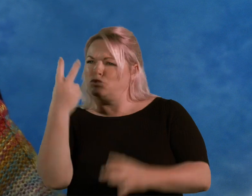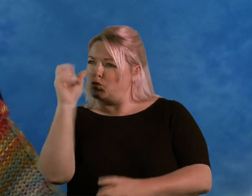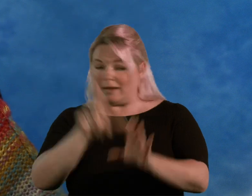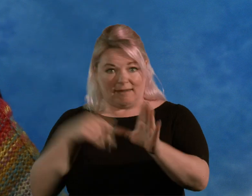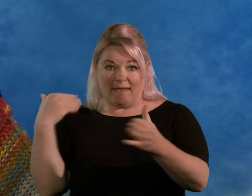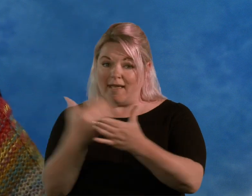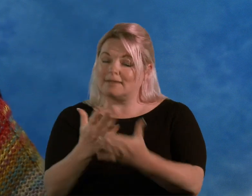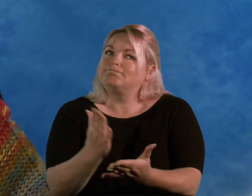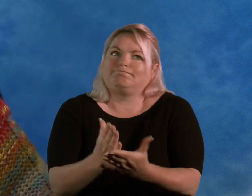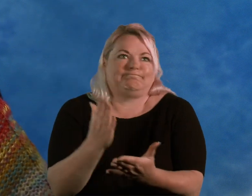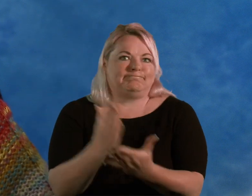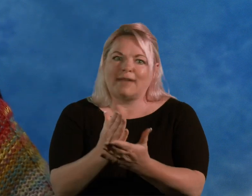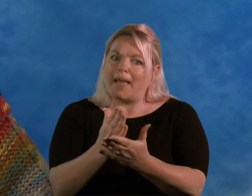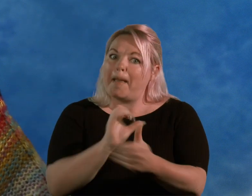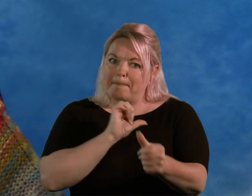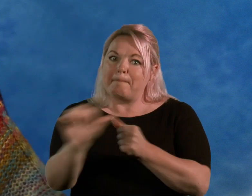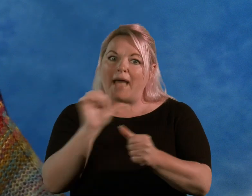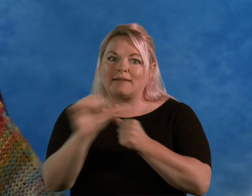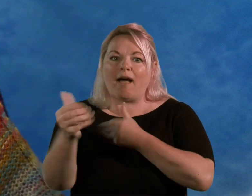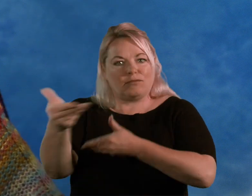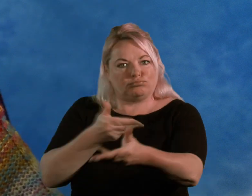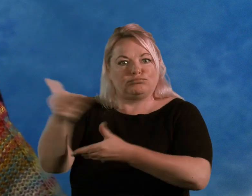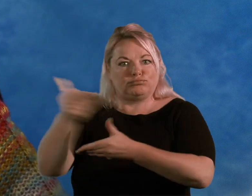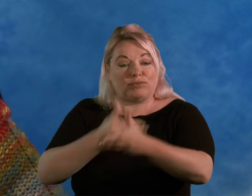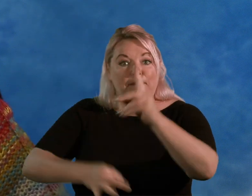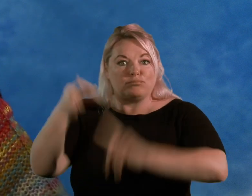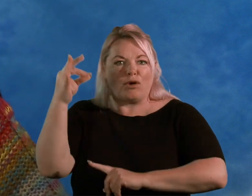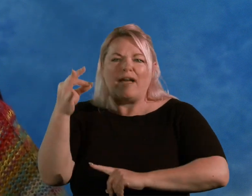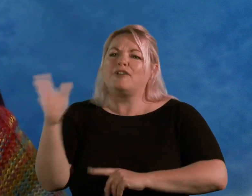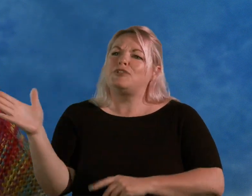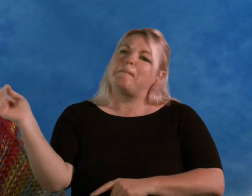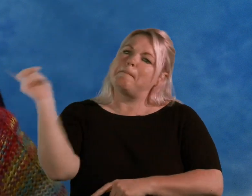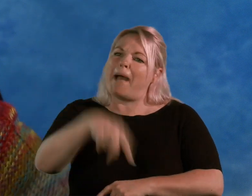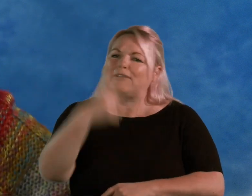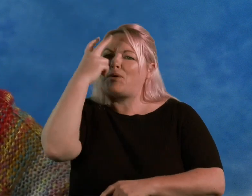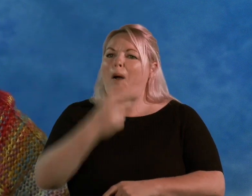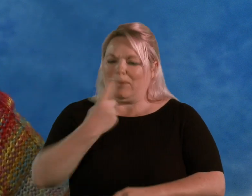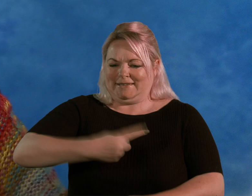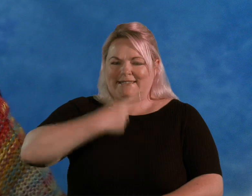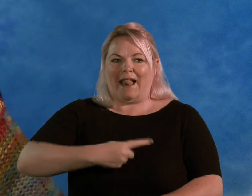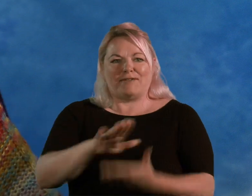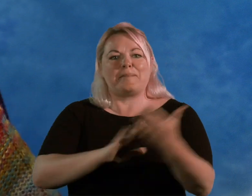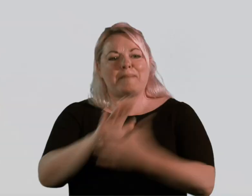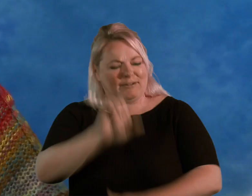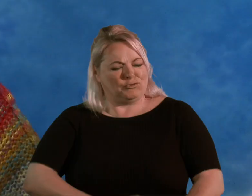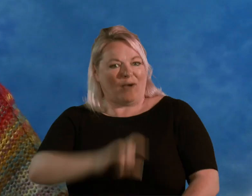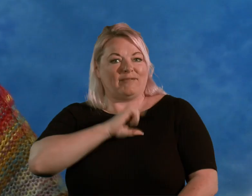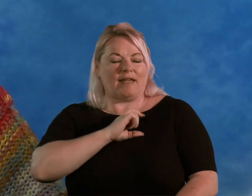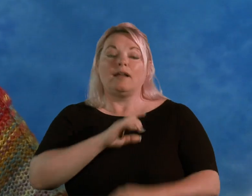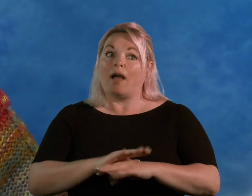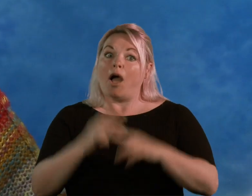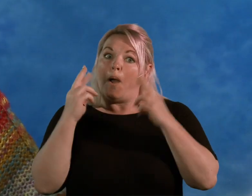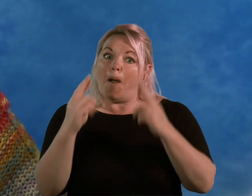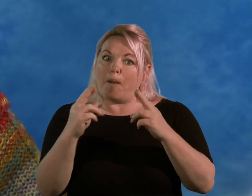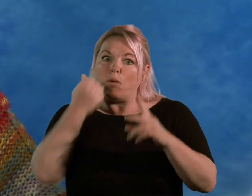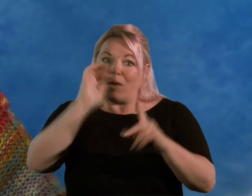and she definitely is much better in conversation, and she has her old bounce back, which means I'm more confident. I'm very, very